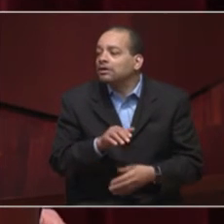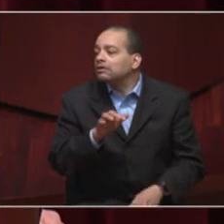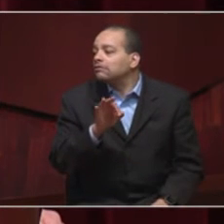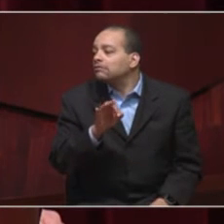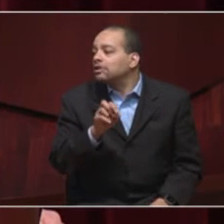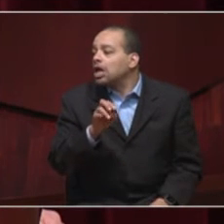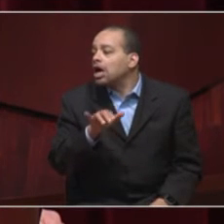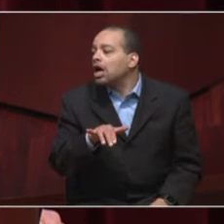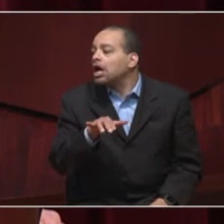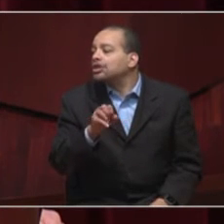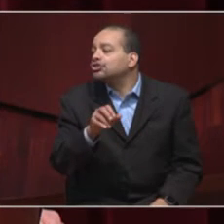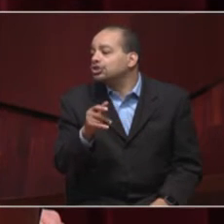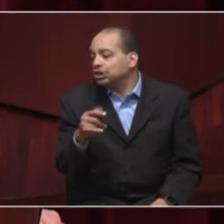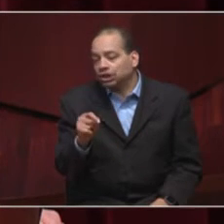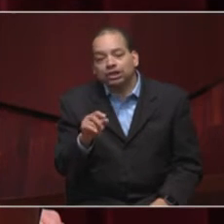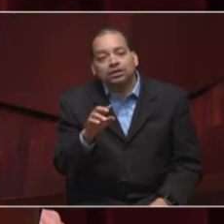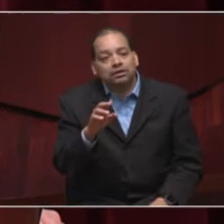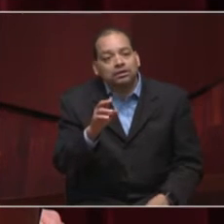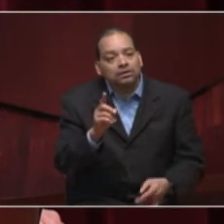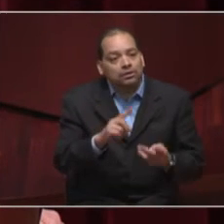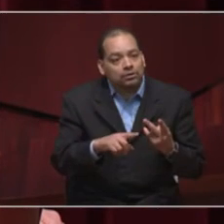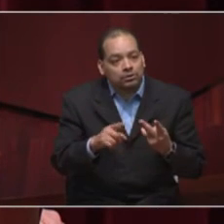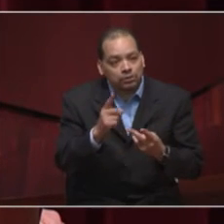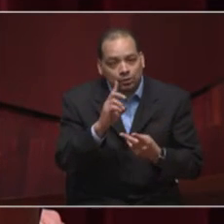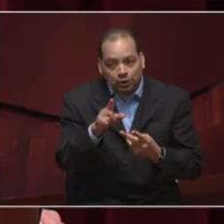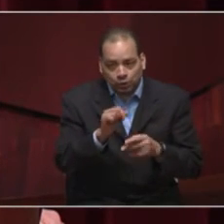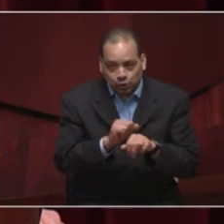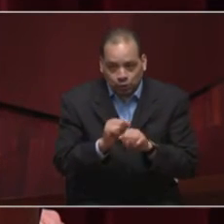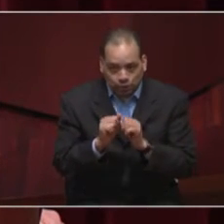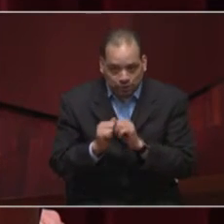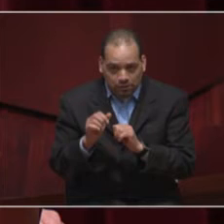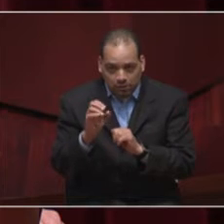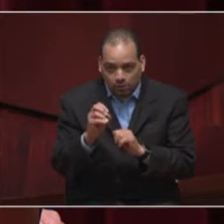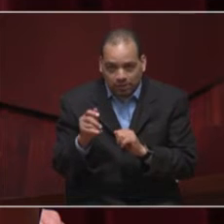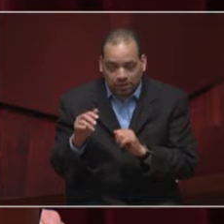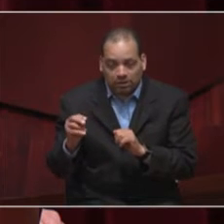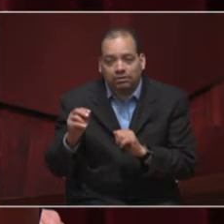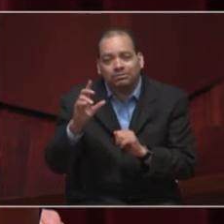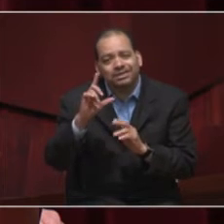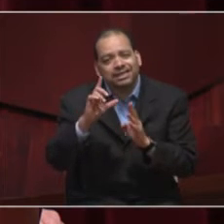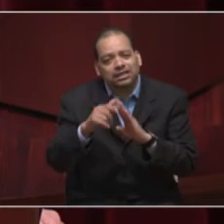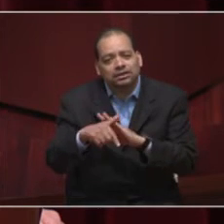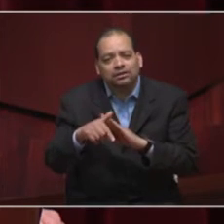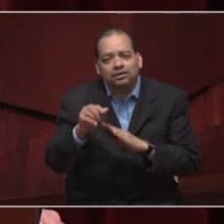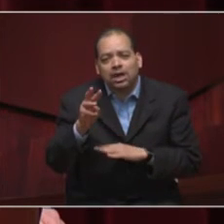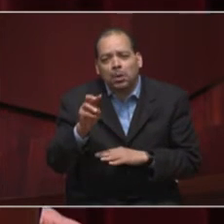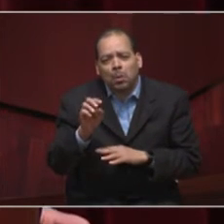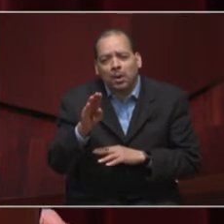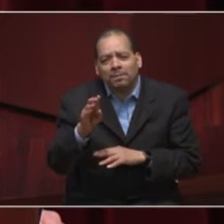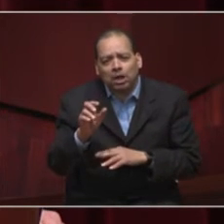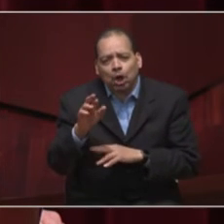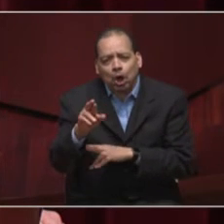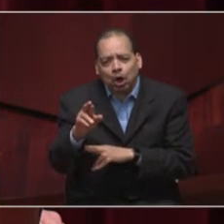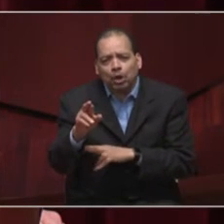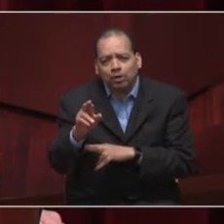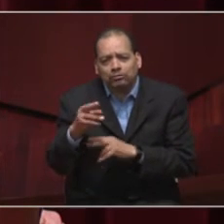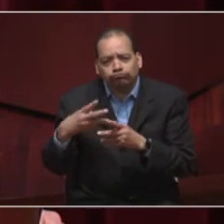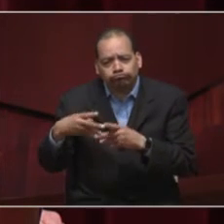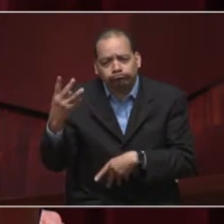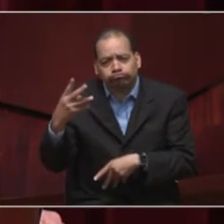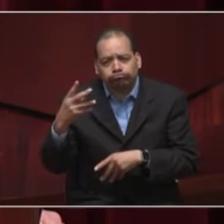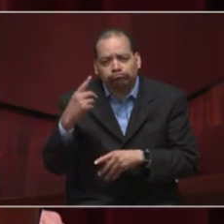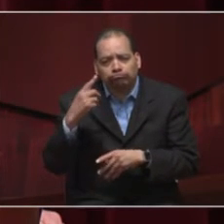we are going to work with OPM to have them do a webinar, hopefully in the spring, to really take a deeper dive. I encourage everyone to